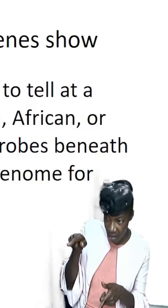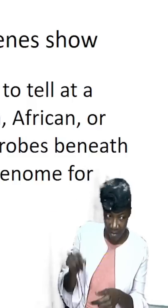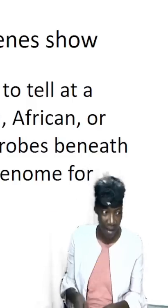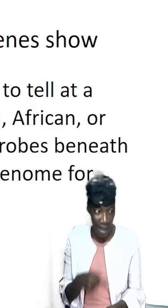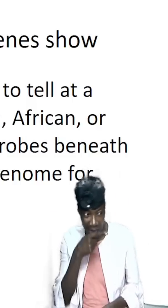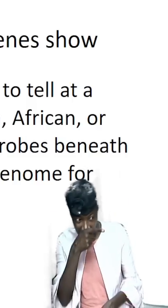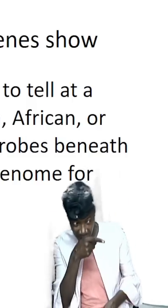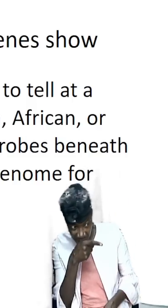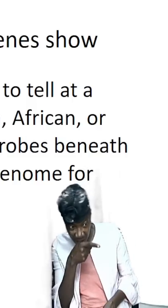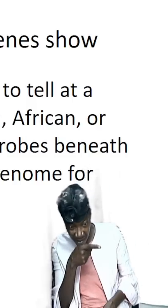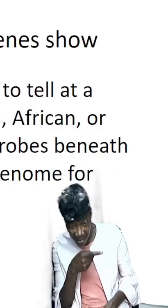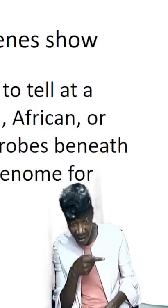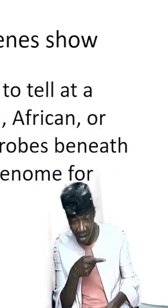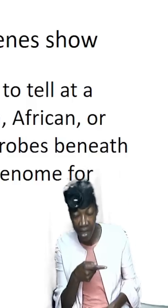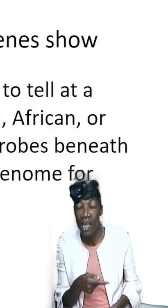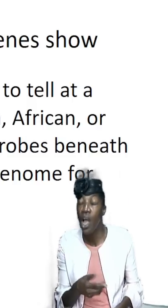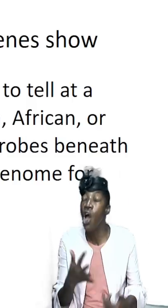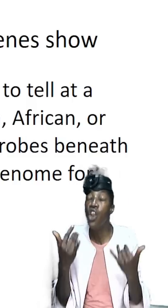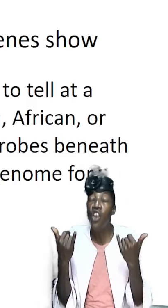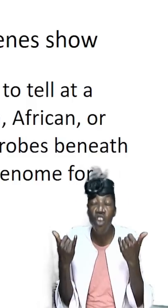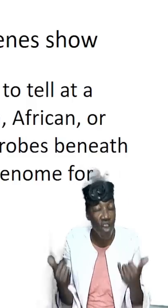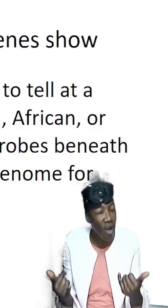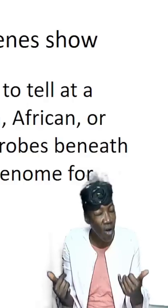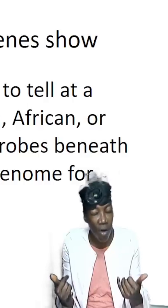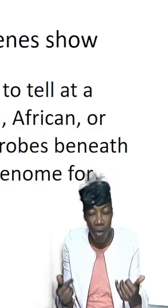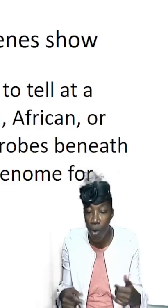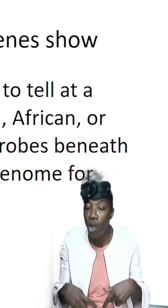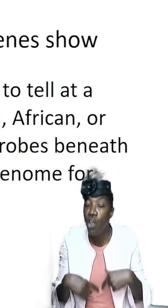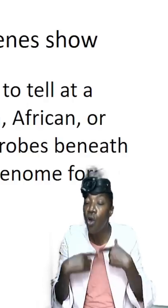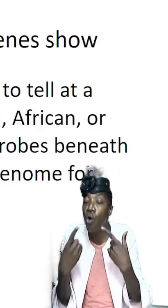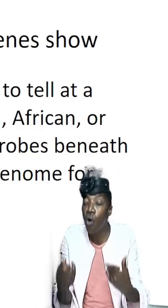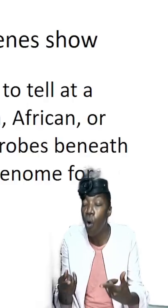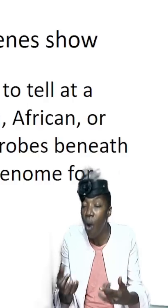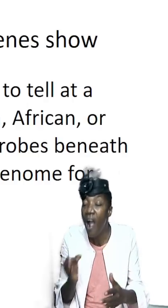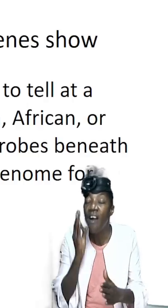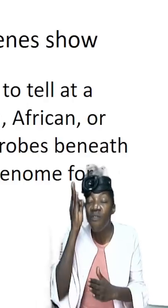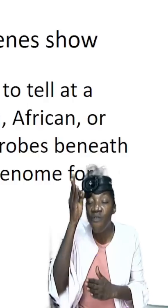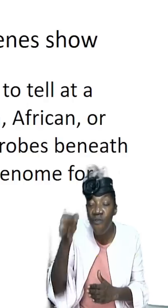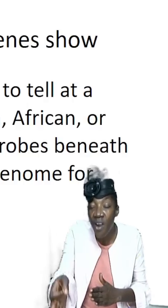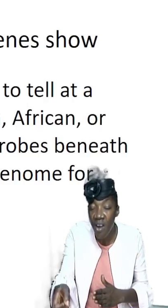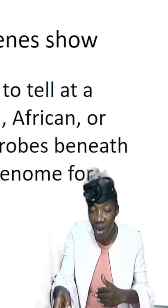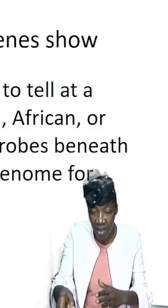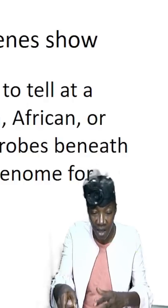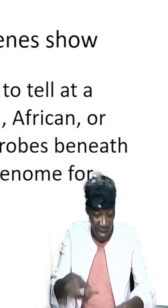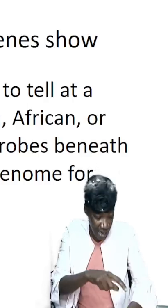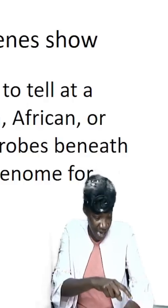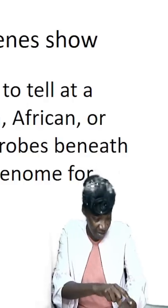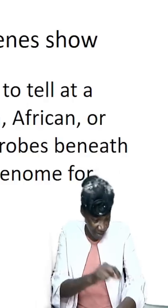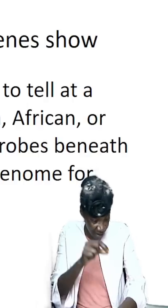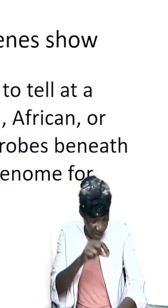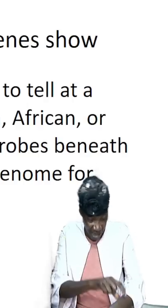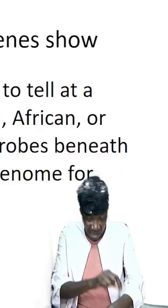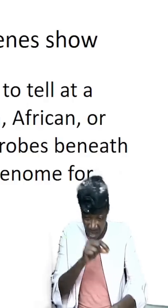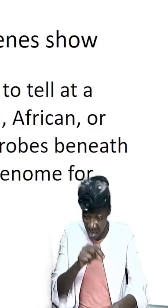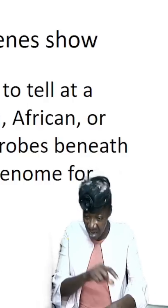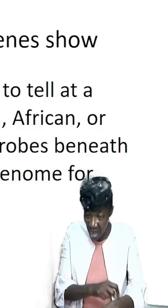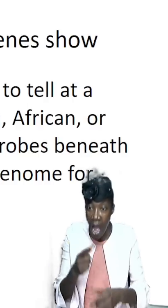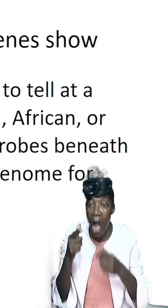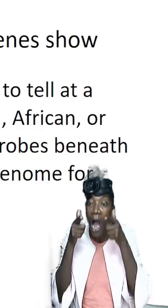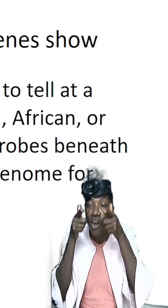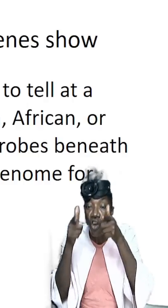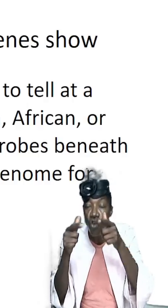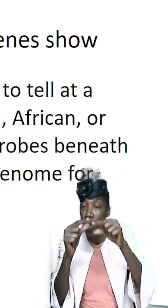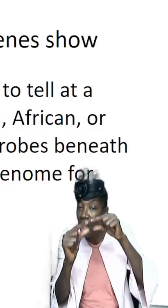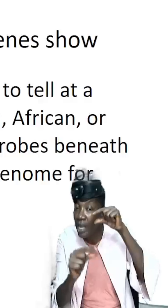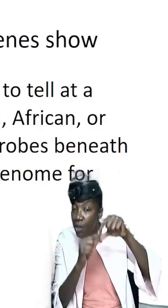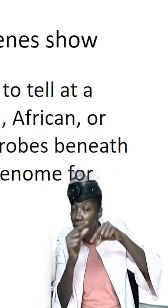ease dissolves when you start to go below the surface of their skin color and start to look into their genes